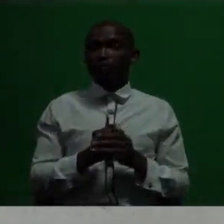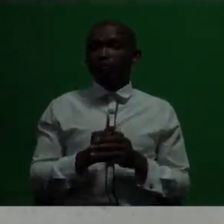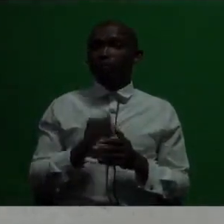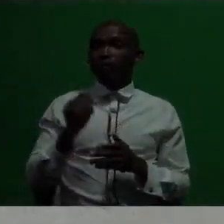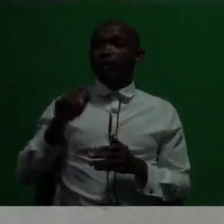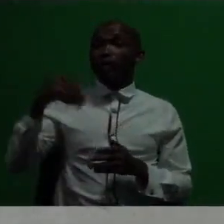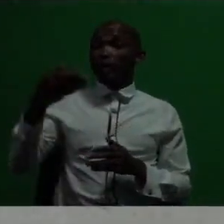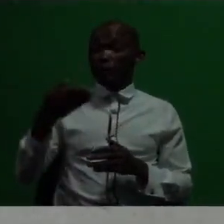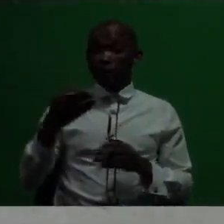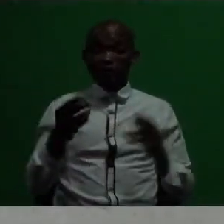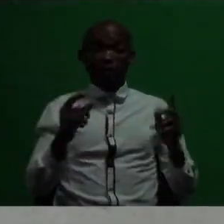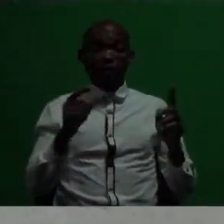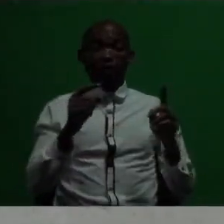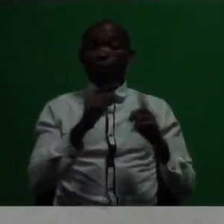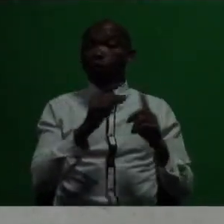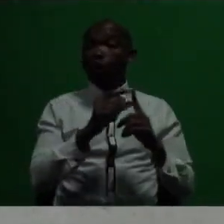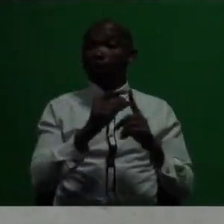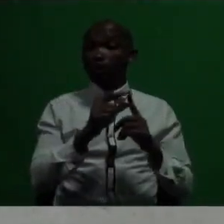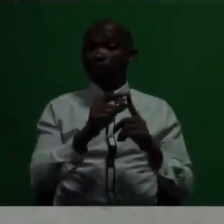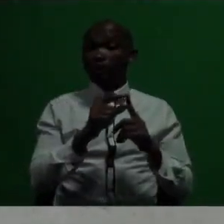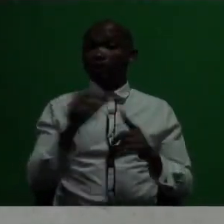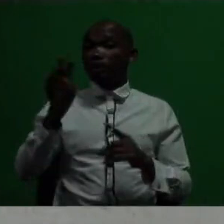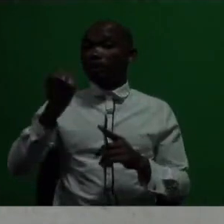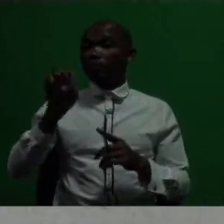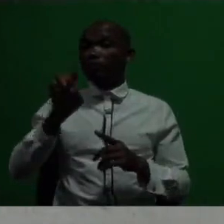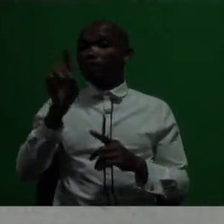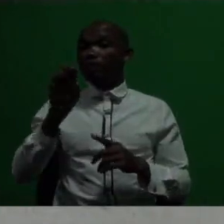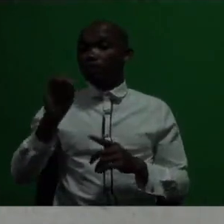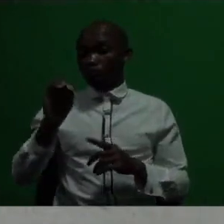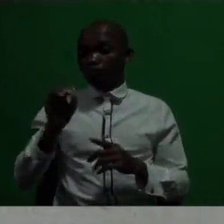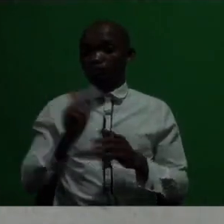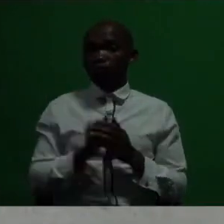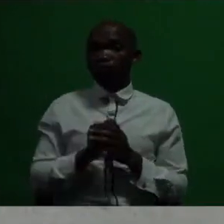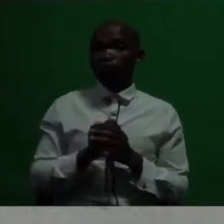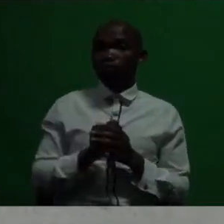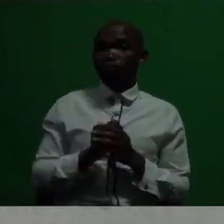Then the next word or the second word is meso,